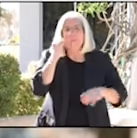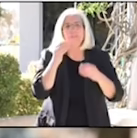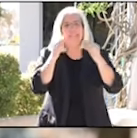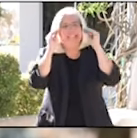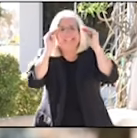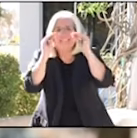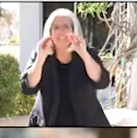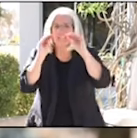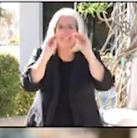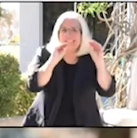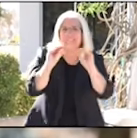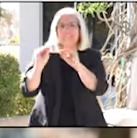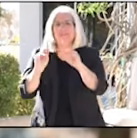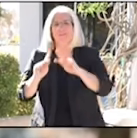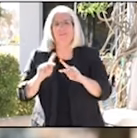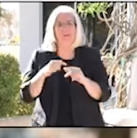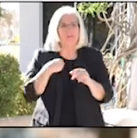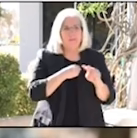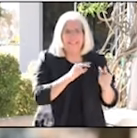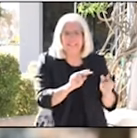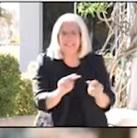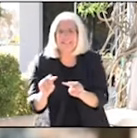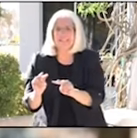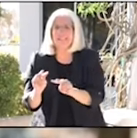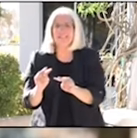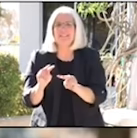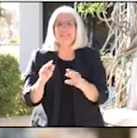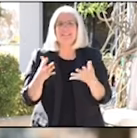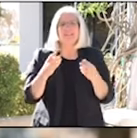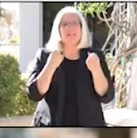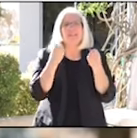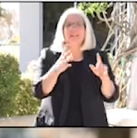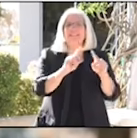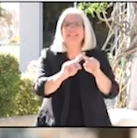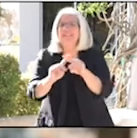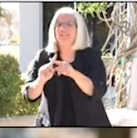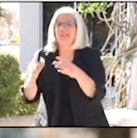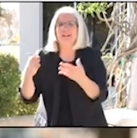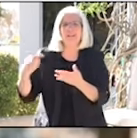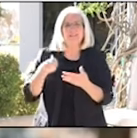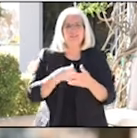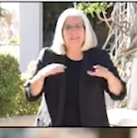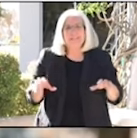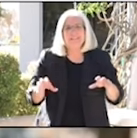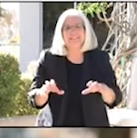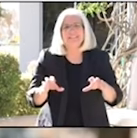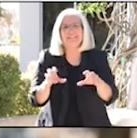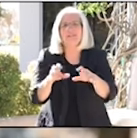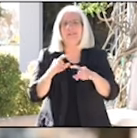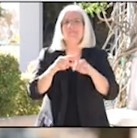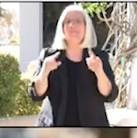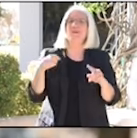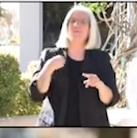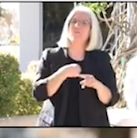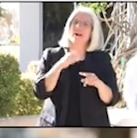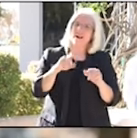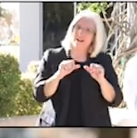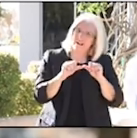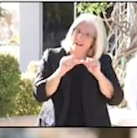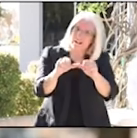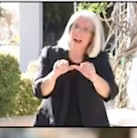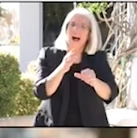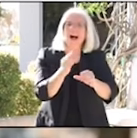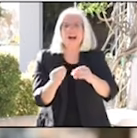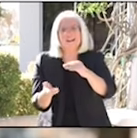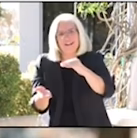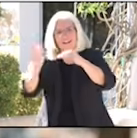will continue to do. Yet we must do more. We must take broader measures, because our focused measures,